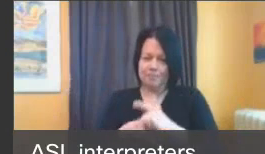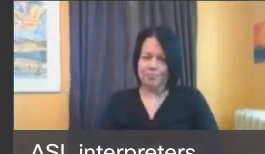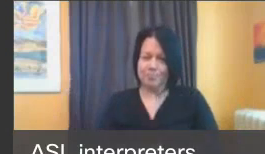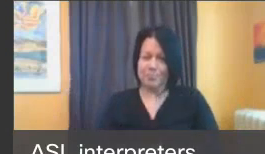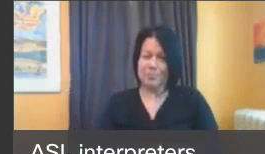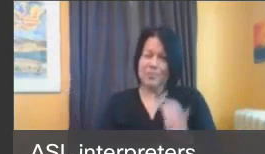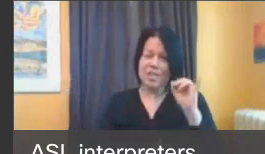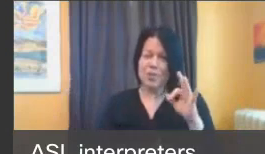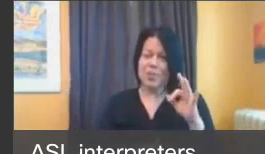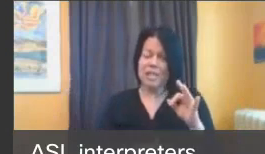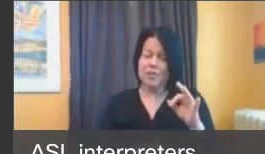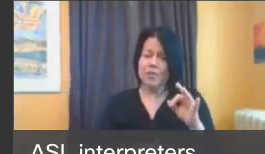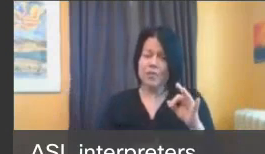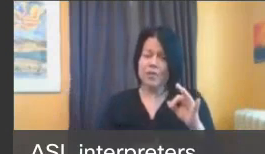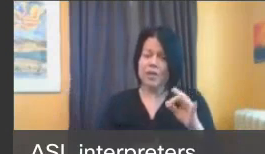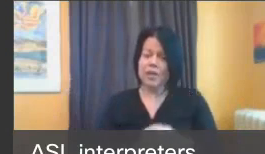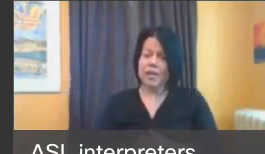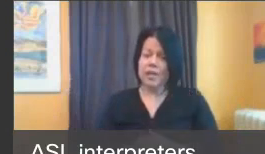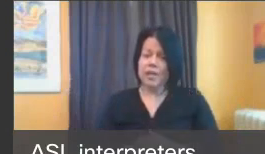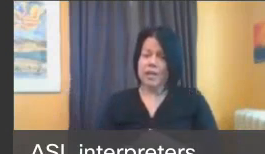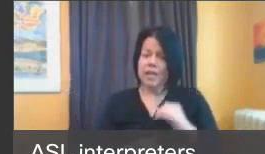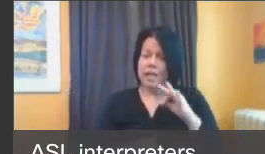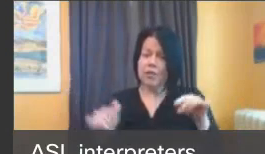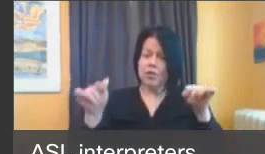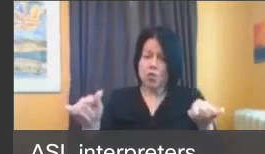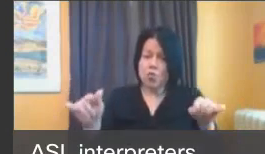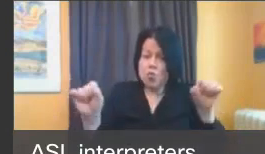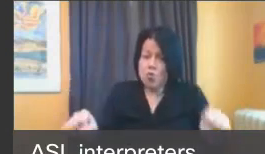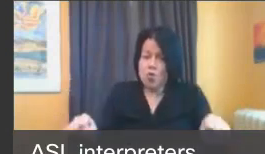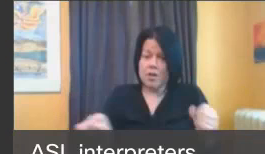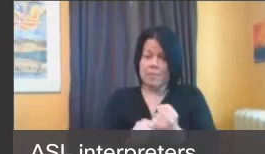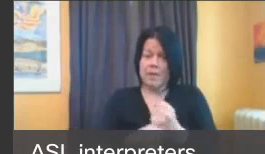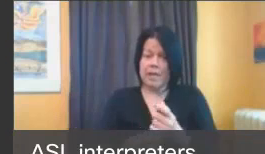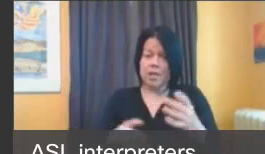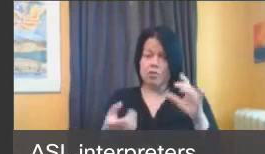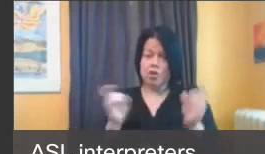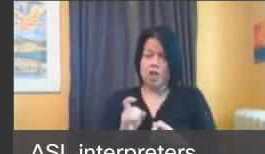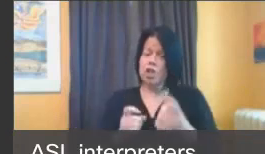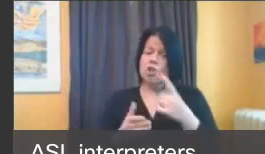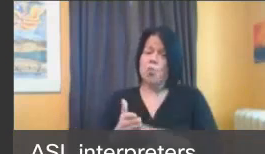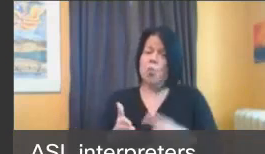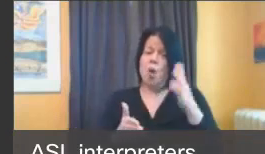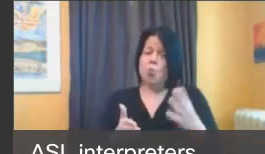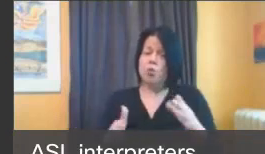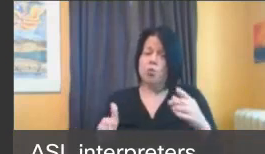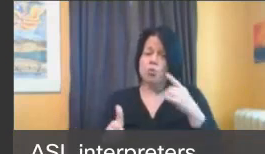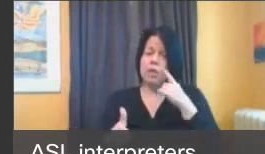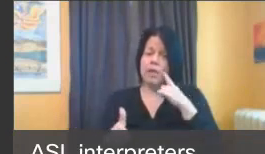you had the wherewithal to make changes, what are some of the best practices and things that you think we ought